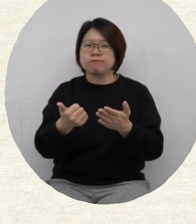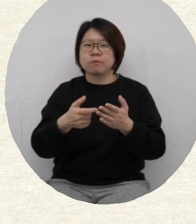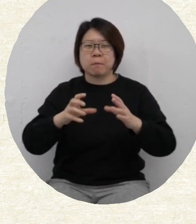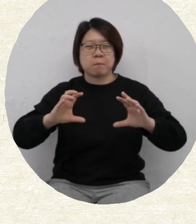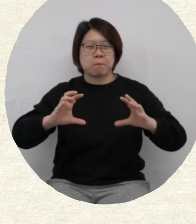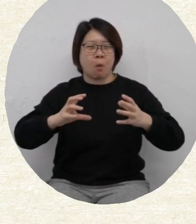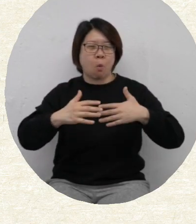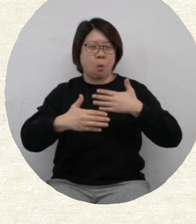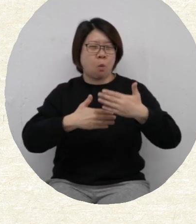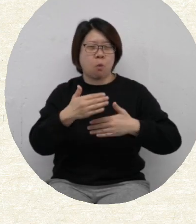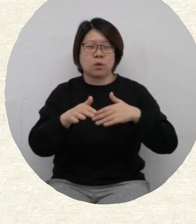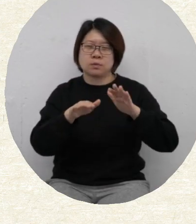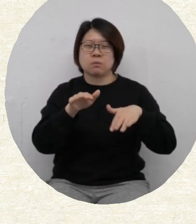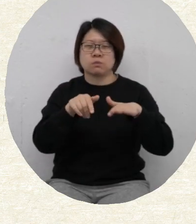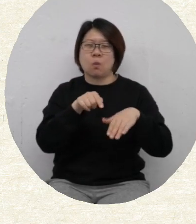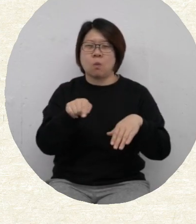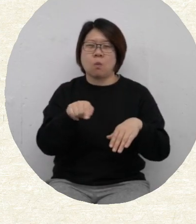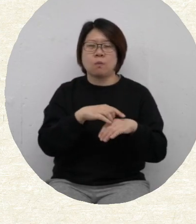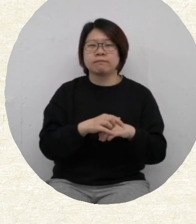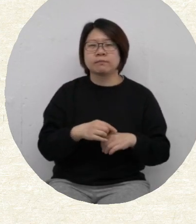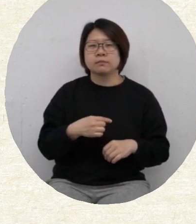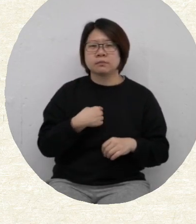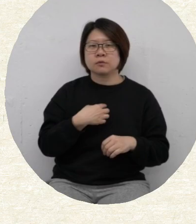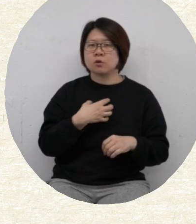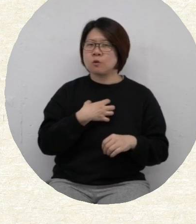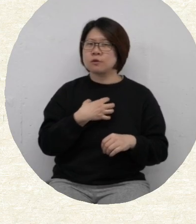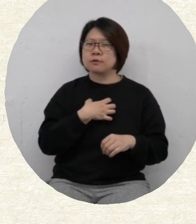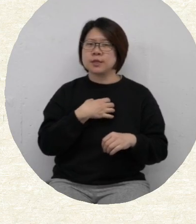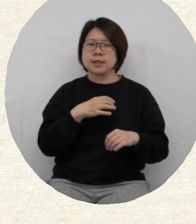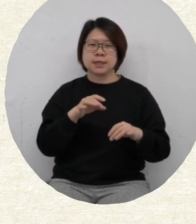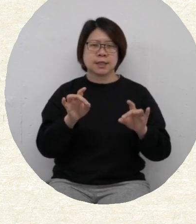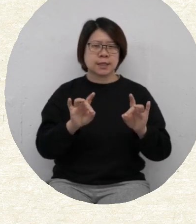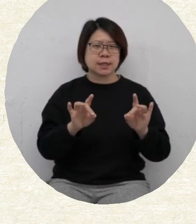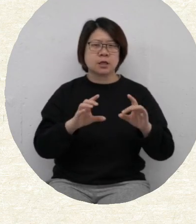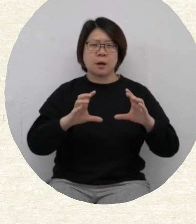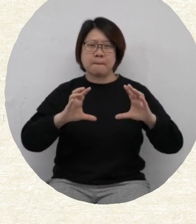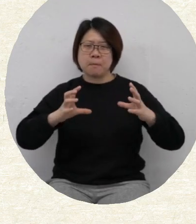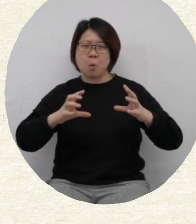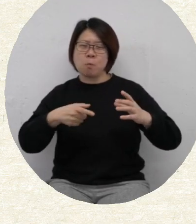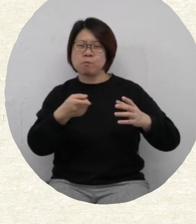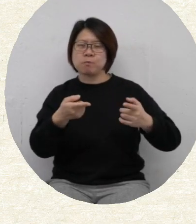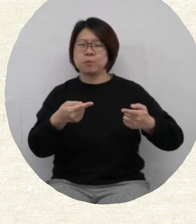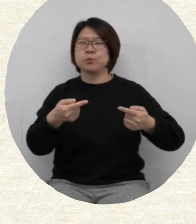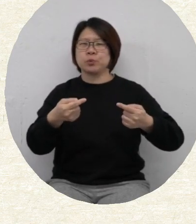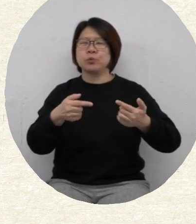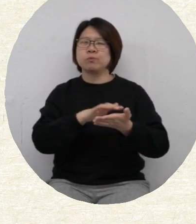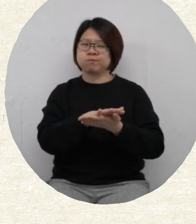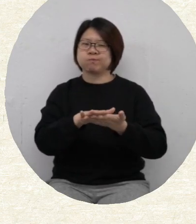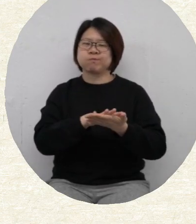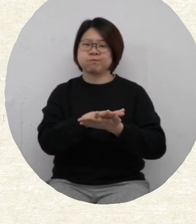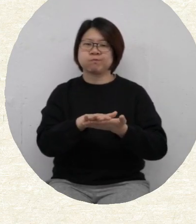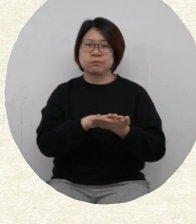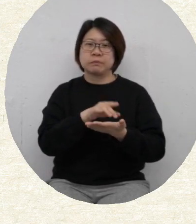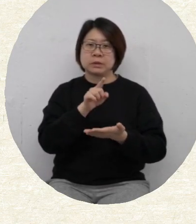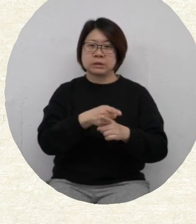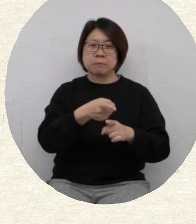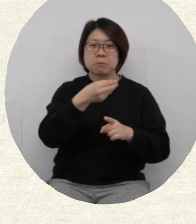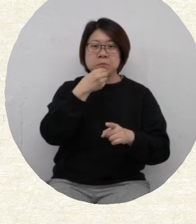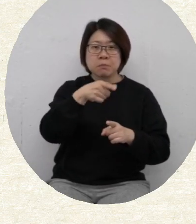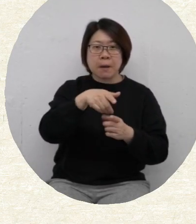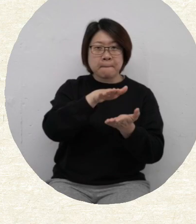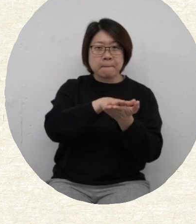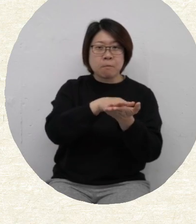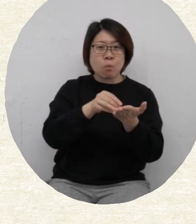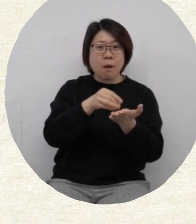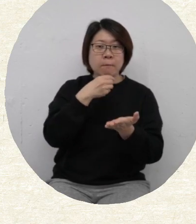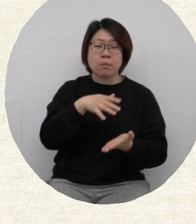like paper, but it's stronger. It doesn't tear. You can manipulate it, and it's kind of like fabric in